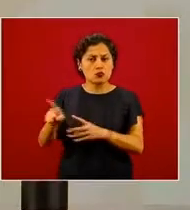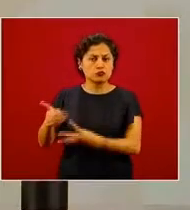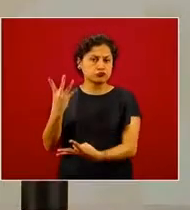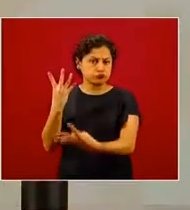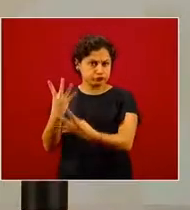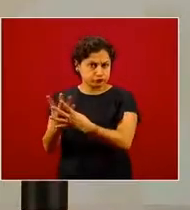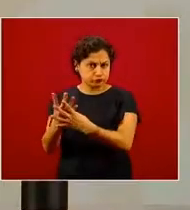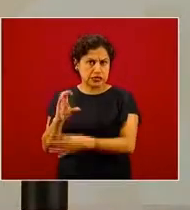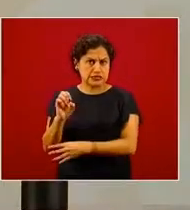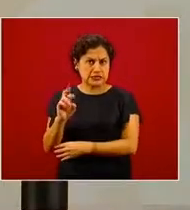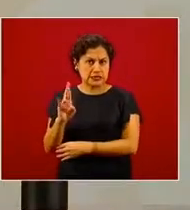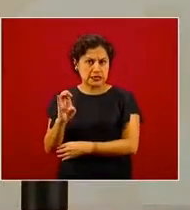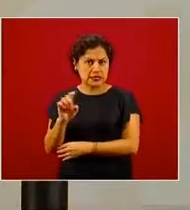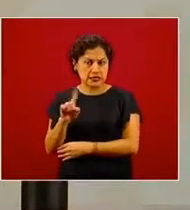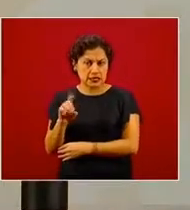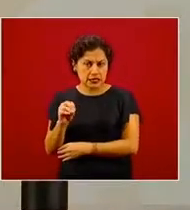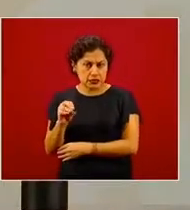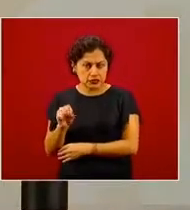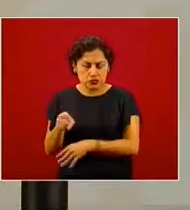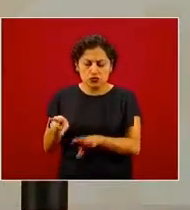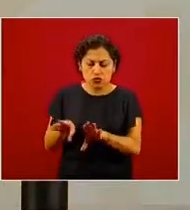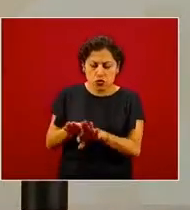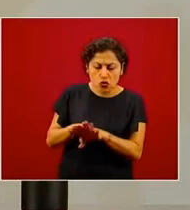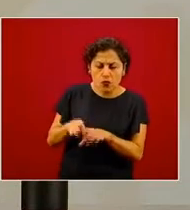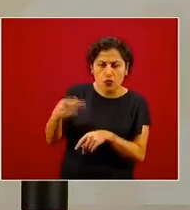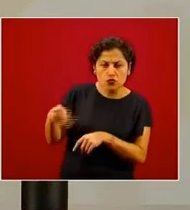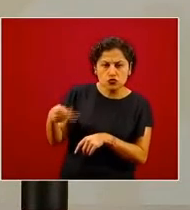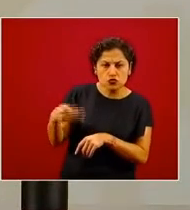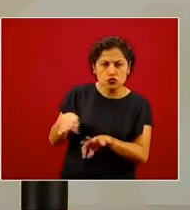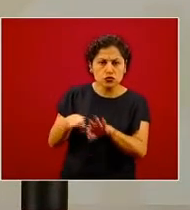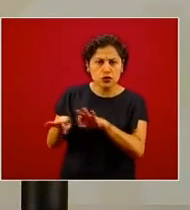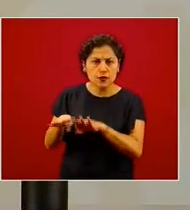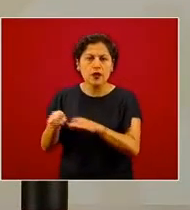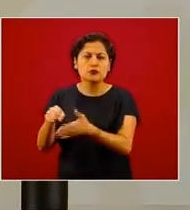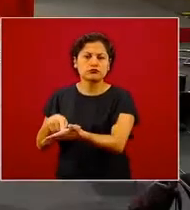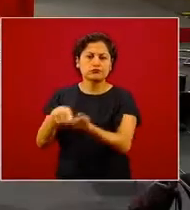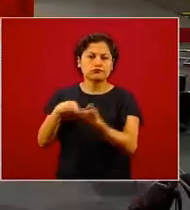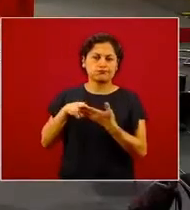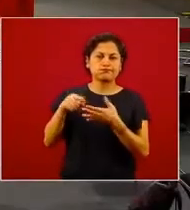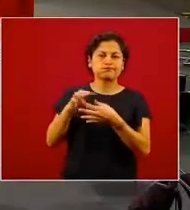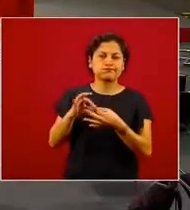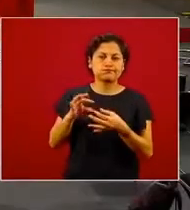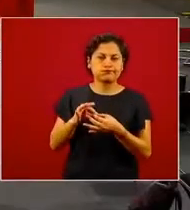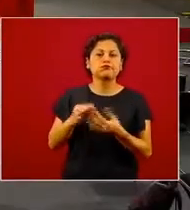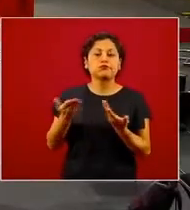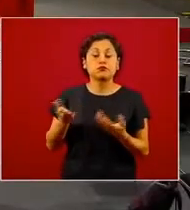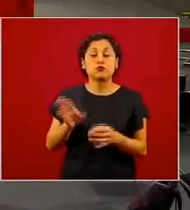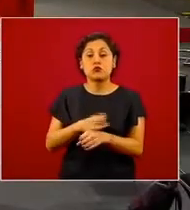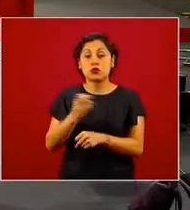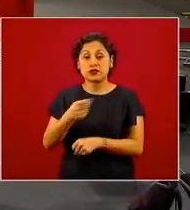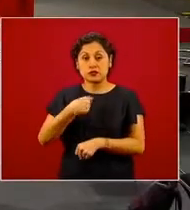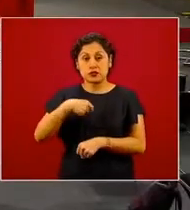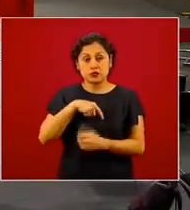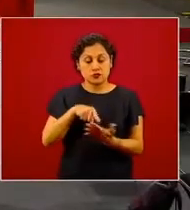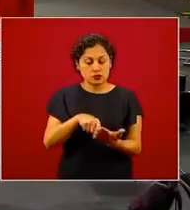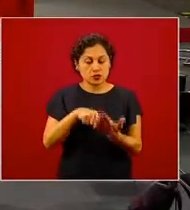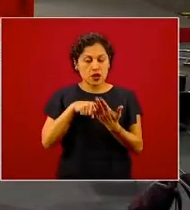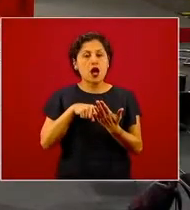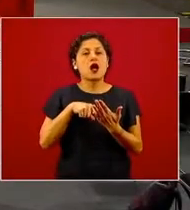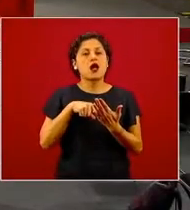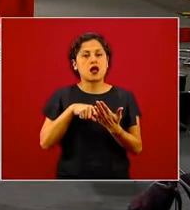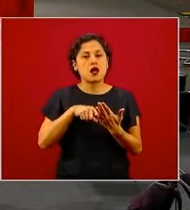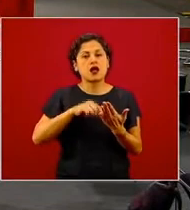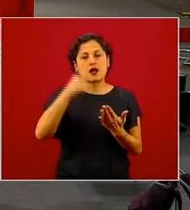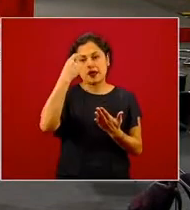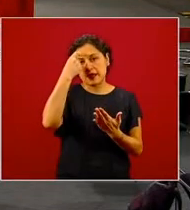the conditions under which these centers operate. So in federal detention centers, we were able to